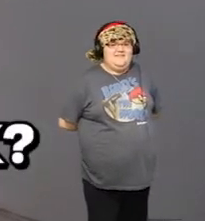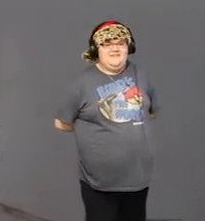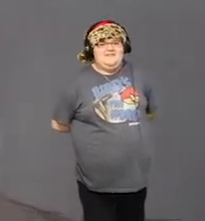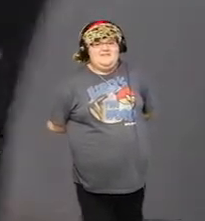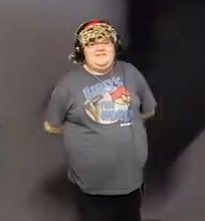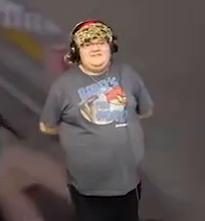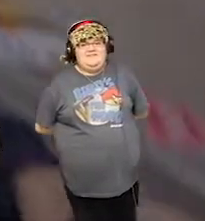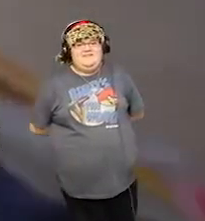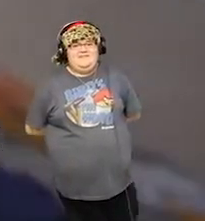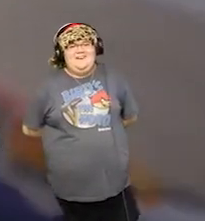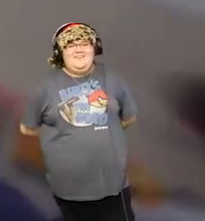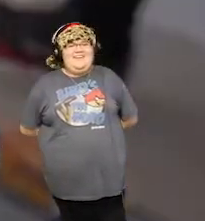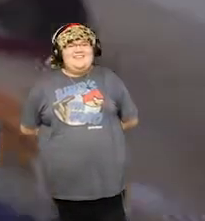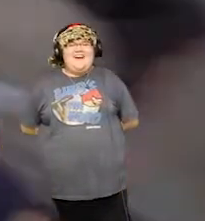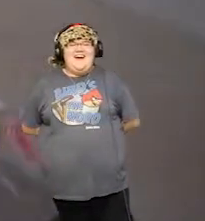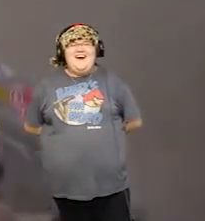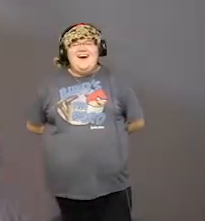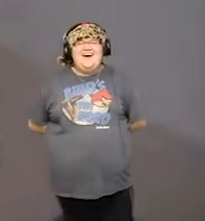week?